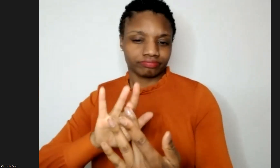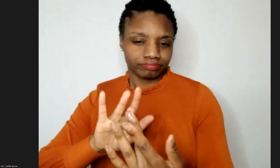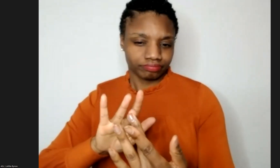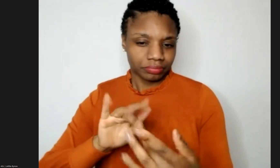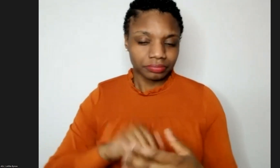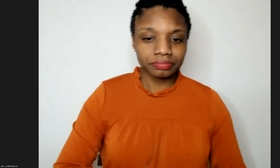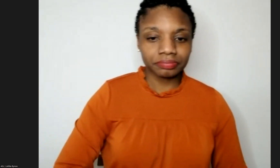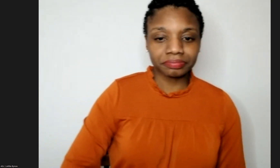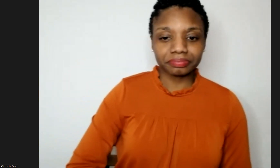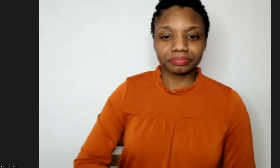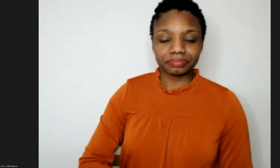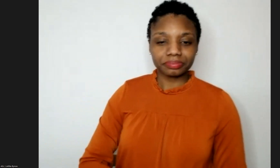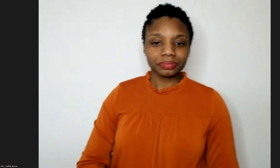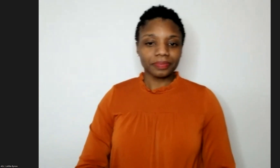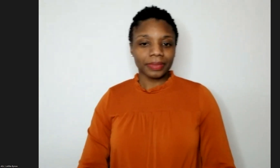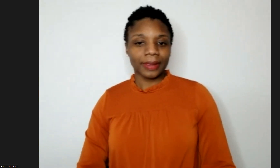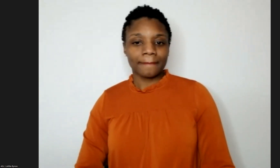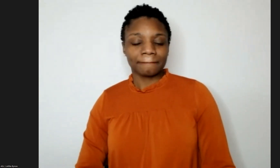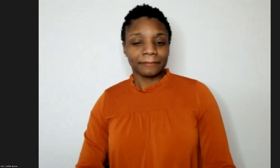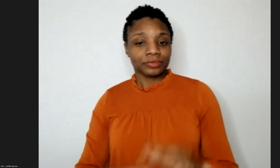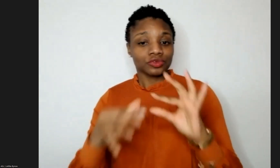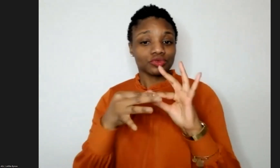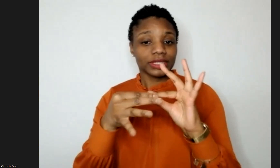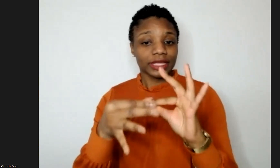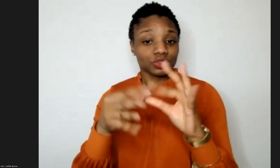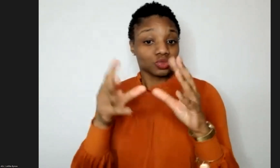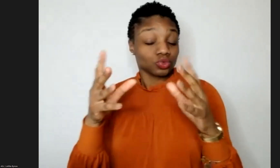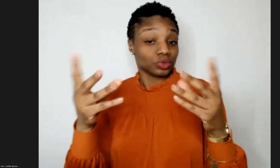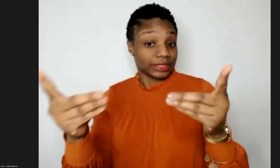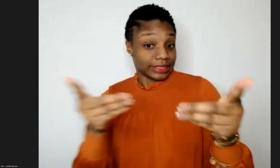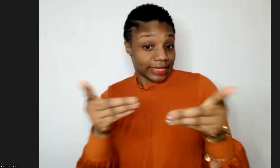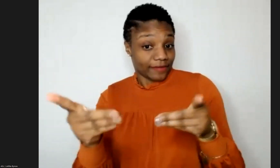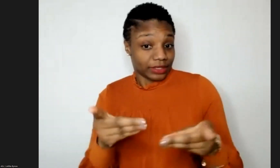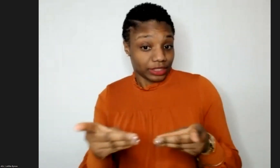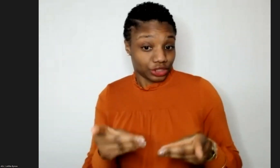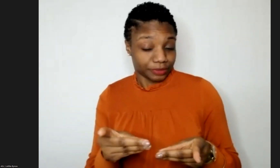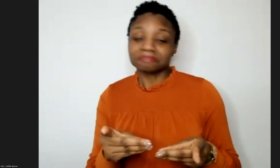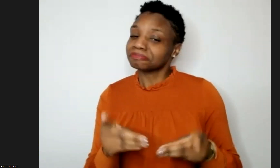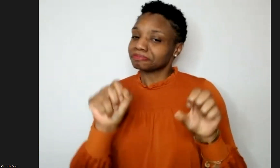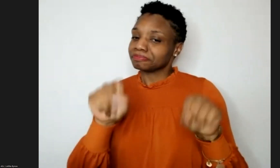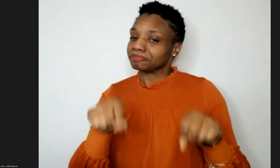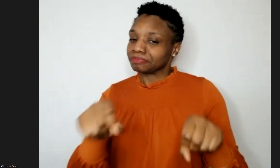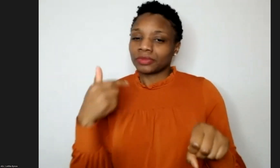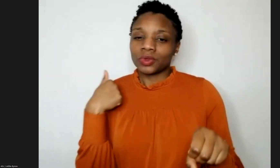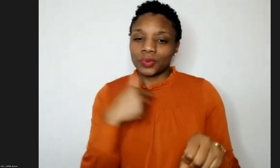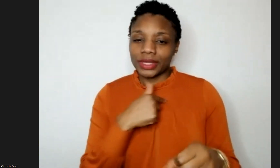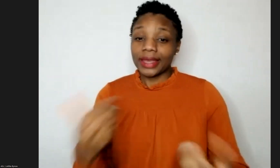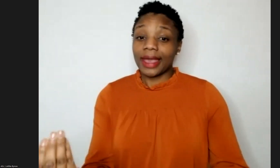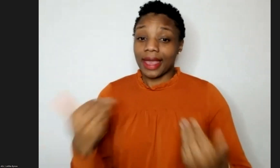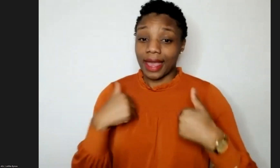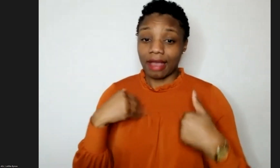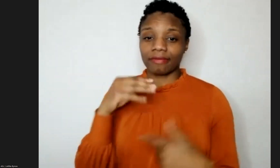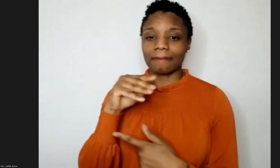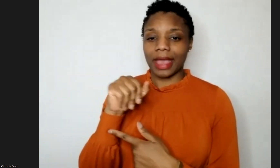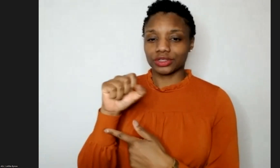second comment around the definition is we do have a Massachusetts definition,